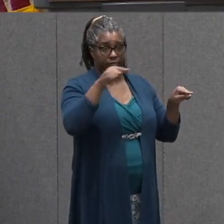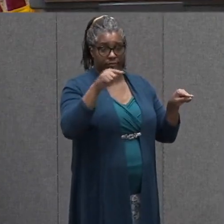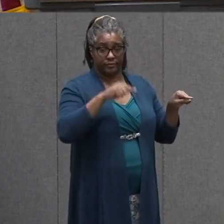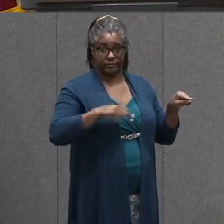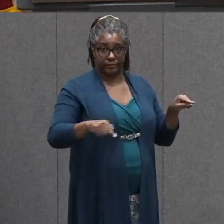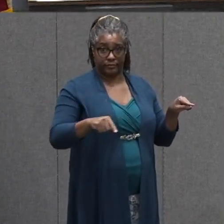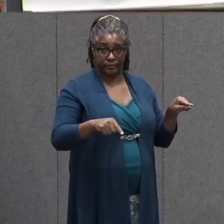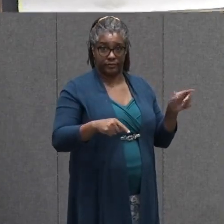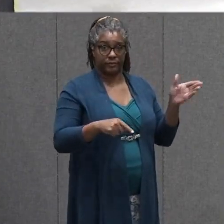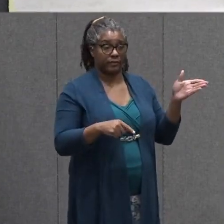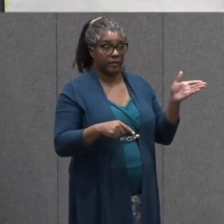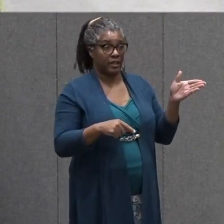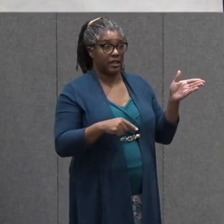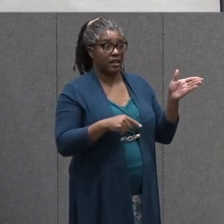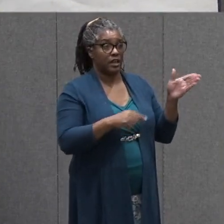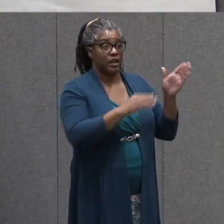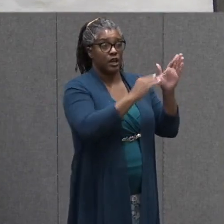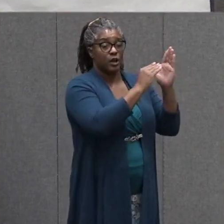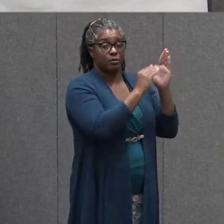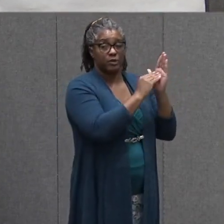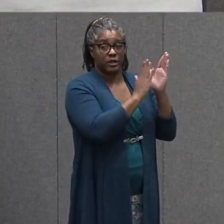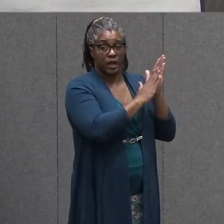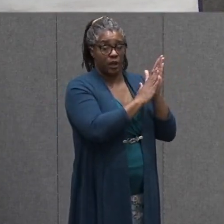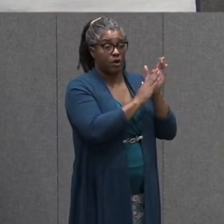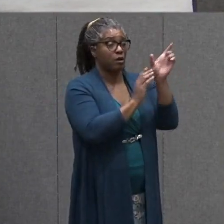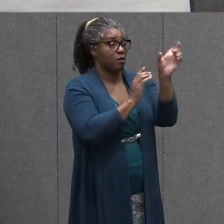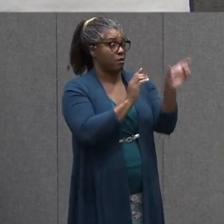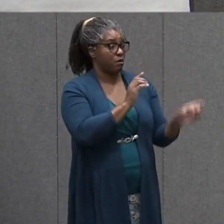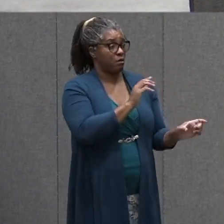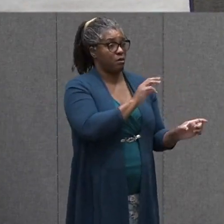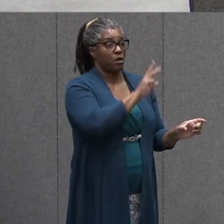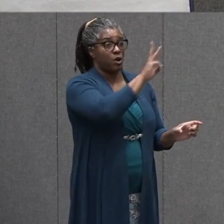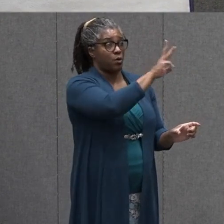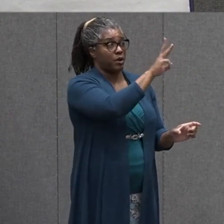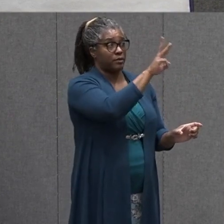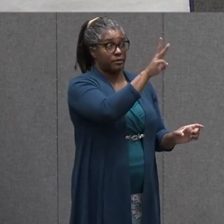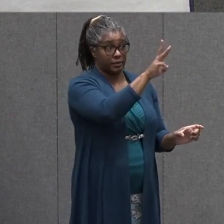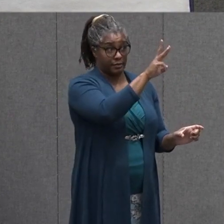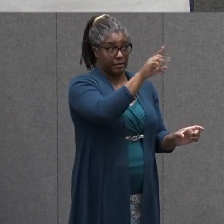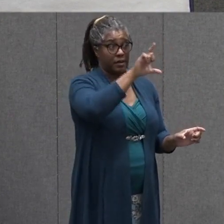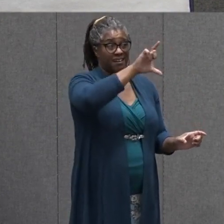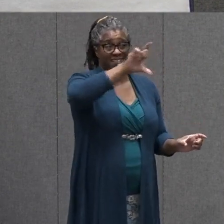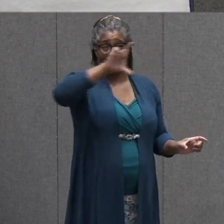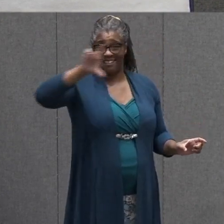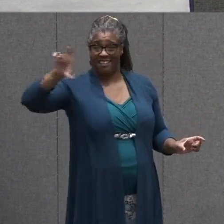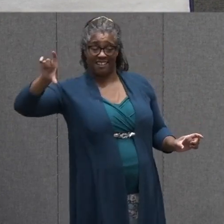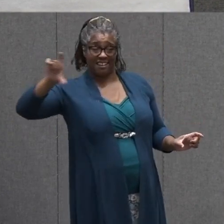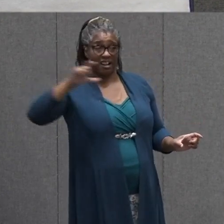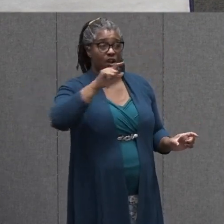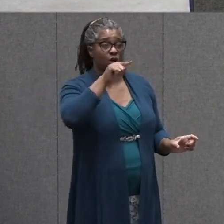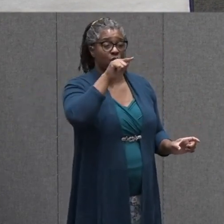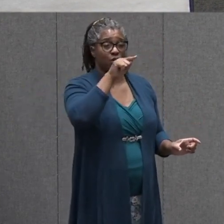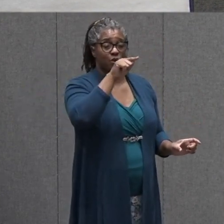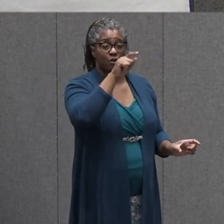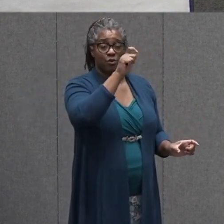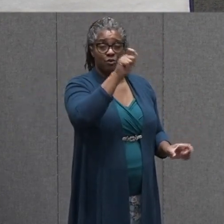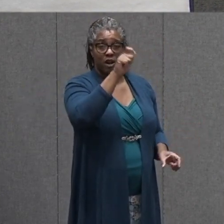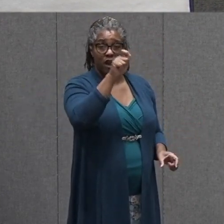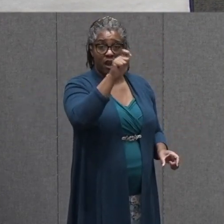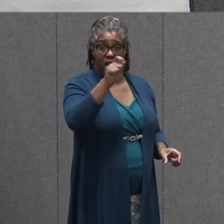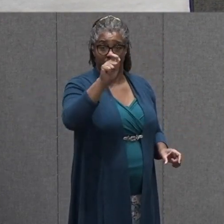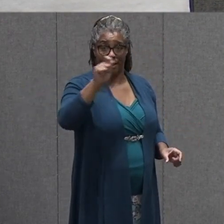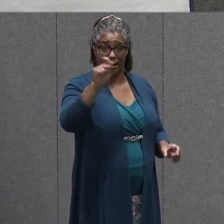people. It is taller than the trees. Oh my, it is taller than the houses. And